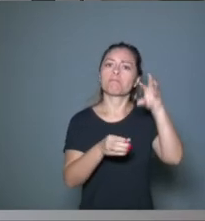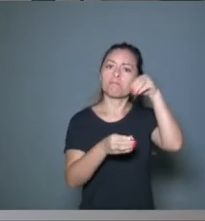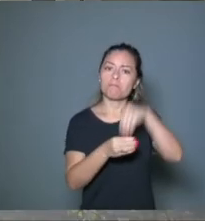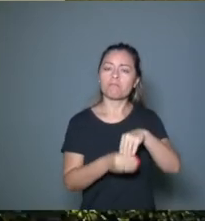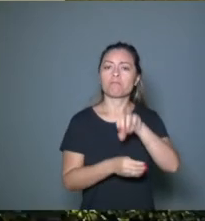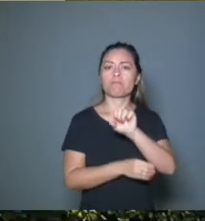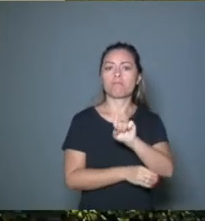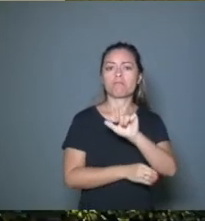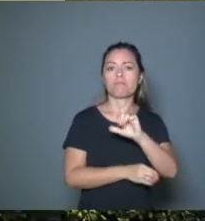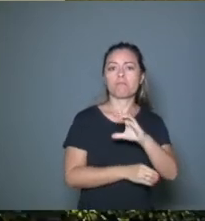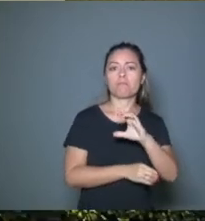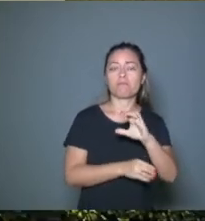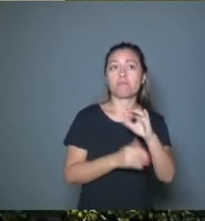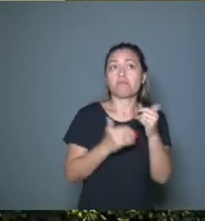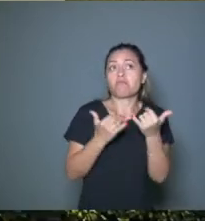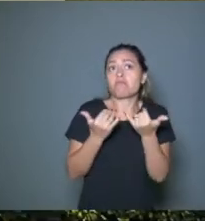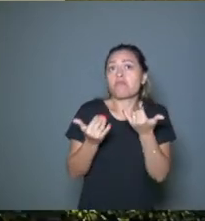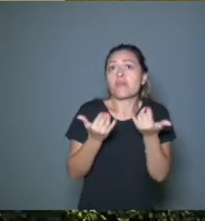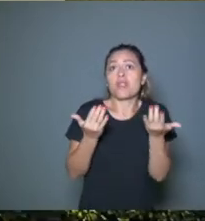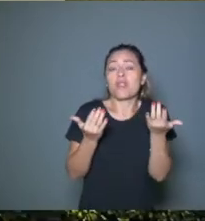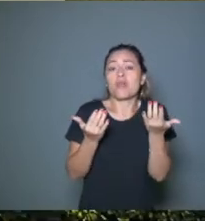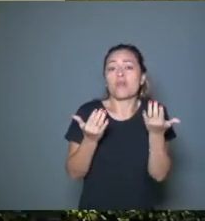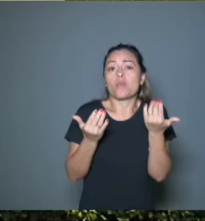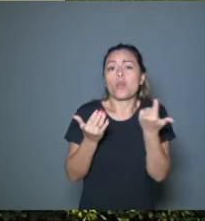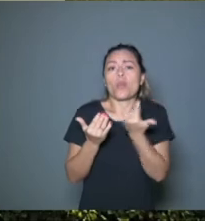So diversifying your business maybe